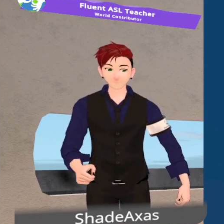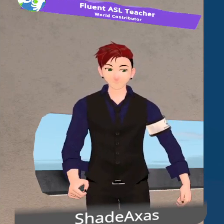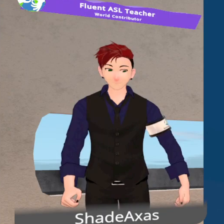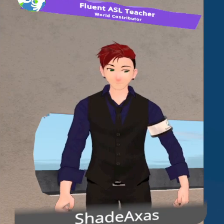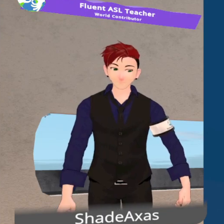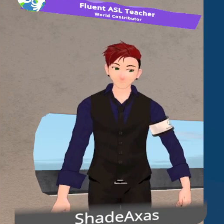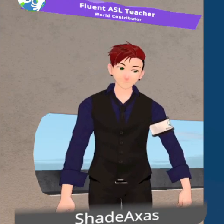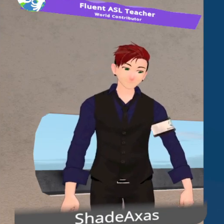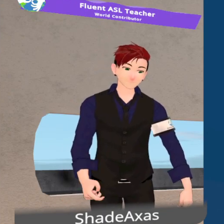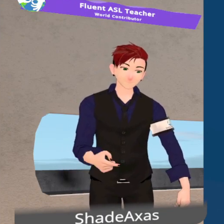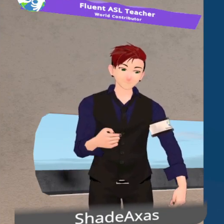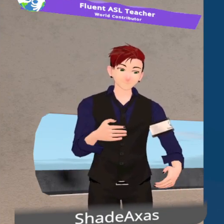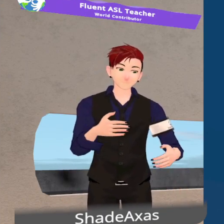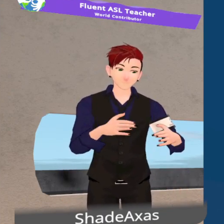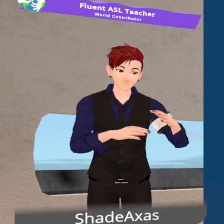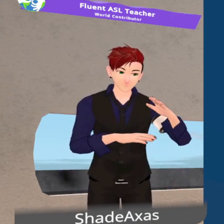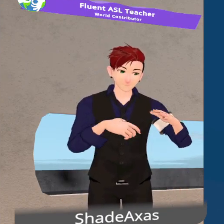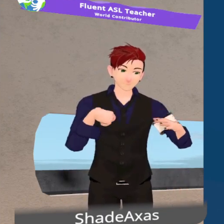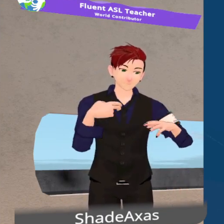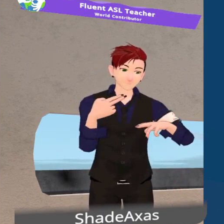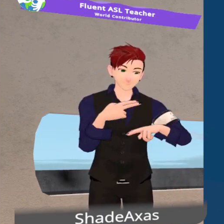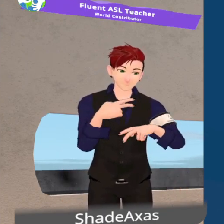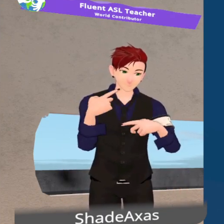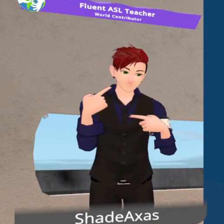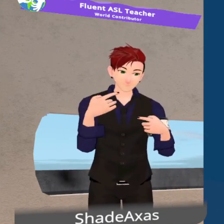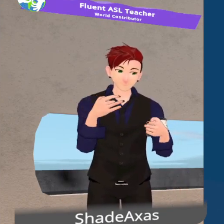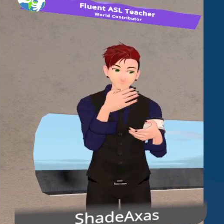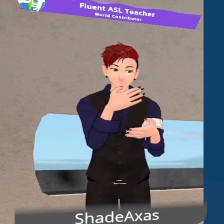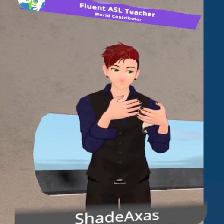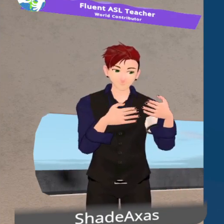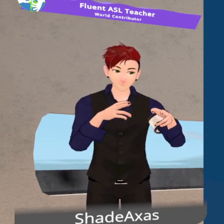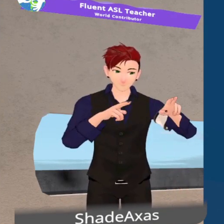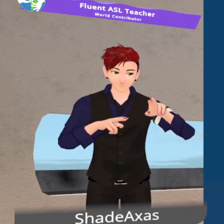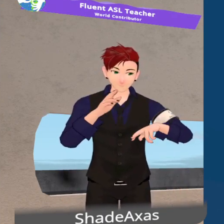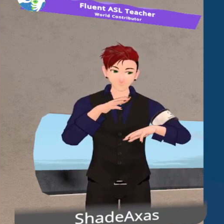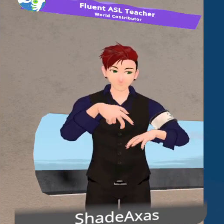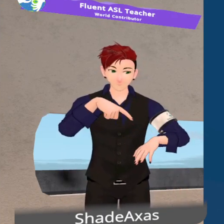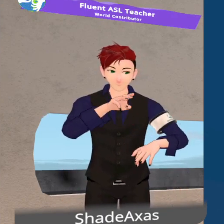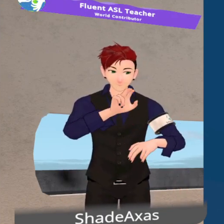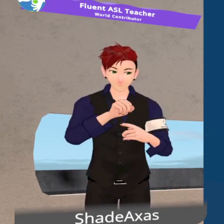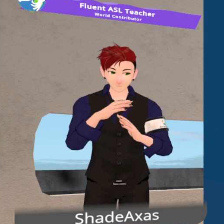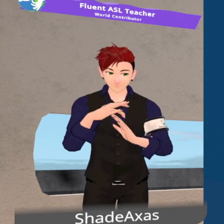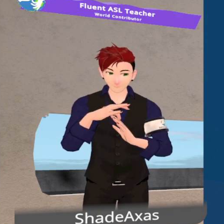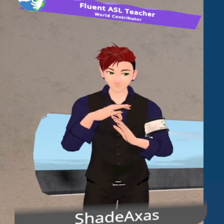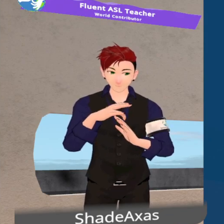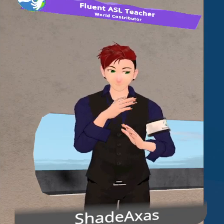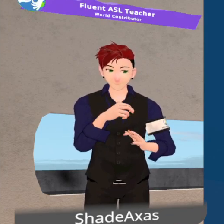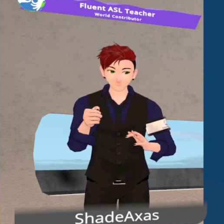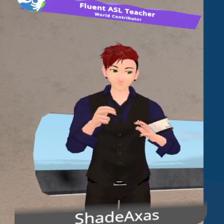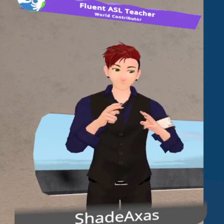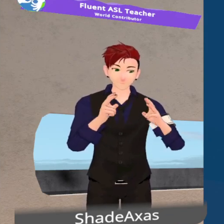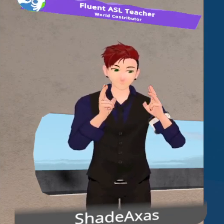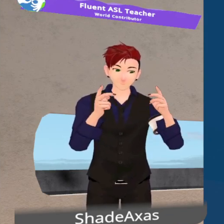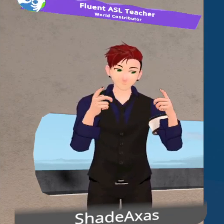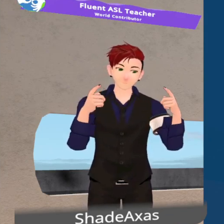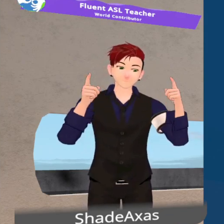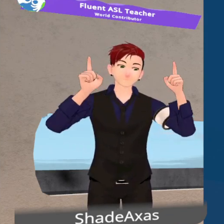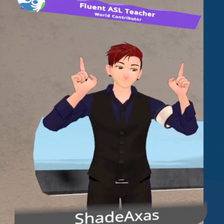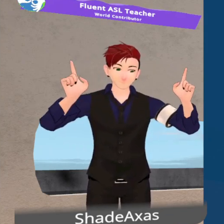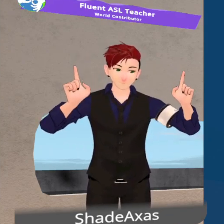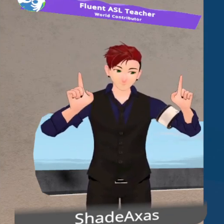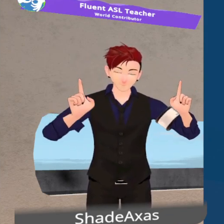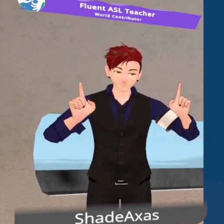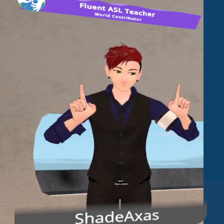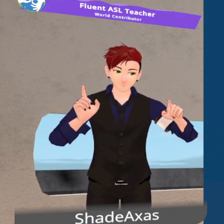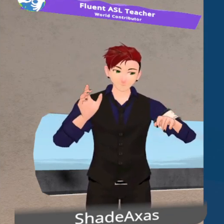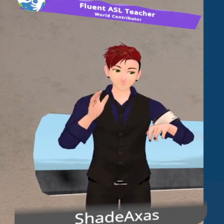So basically, I've been using like the hand tracking on my quest, and it's been like very effective on like